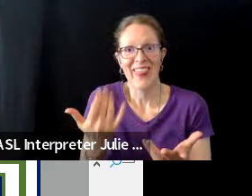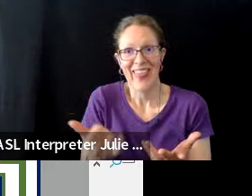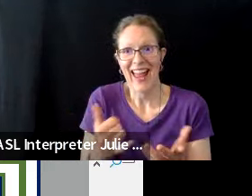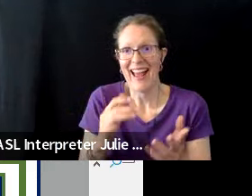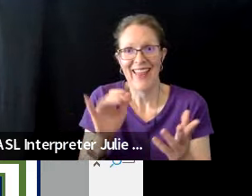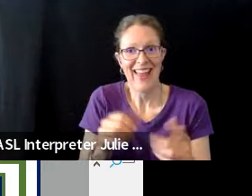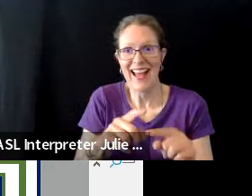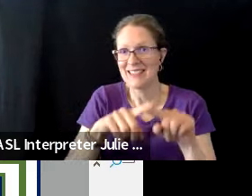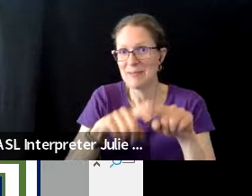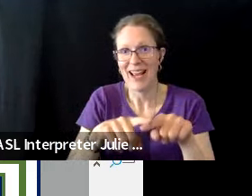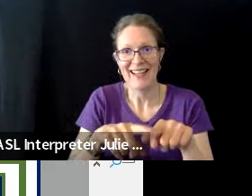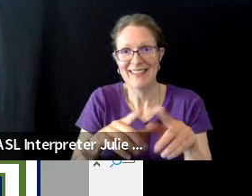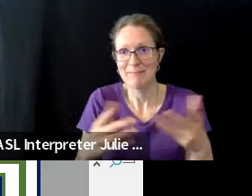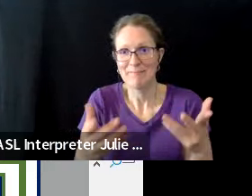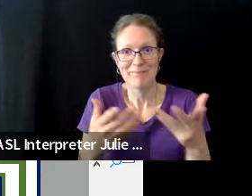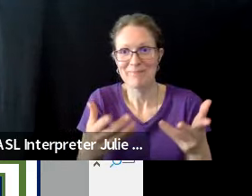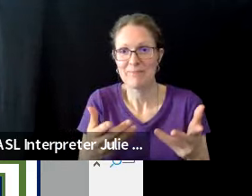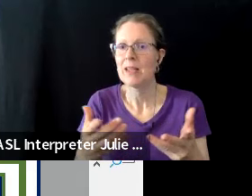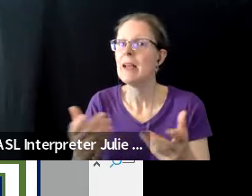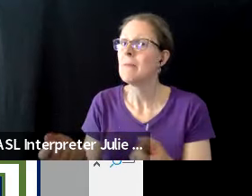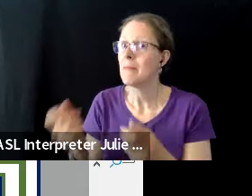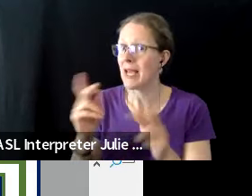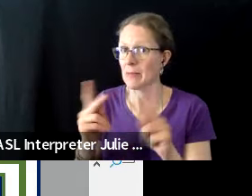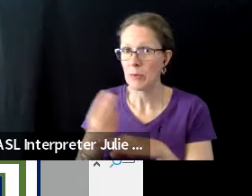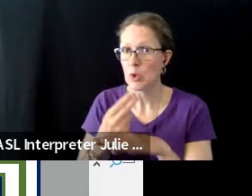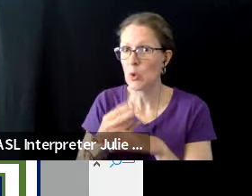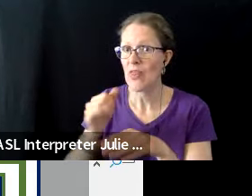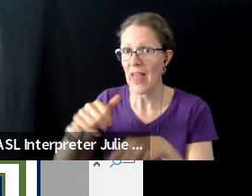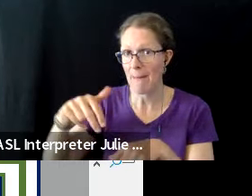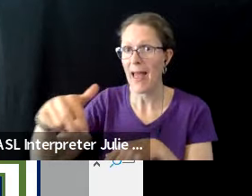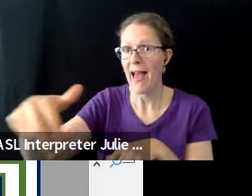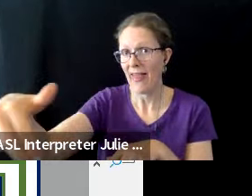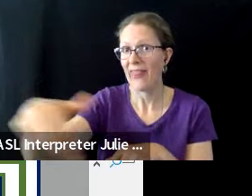I'm asking because a lot of people use that path.